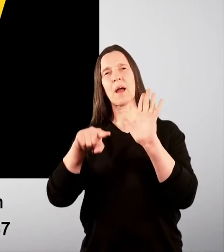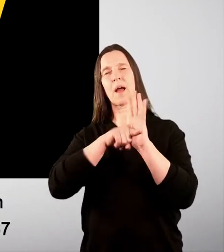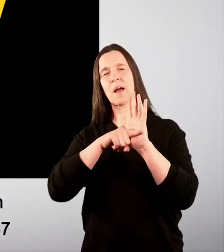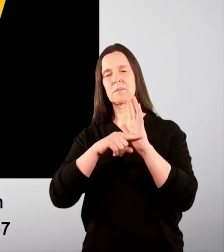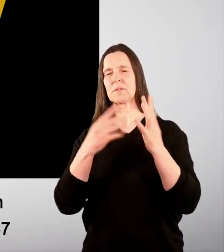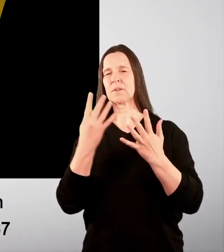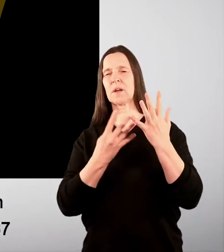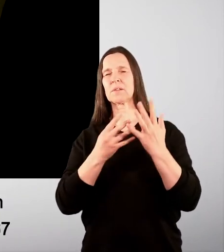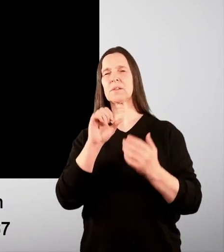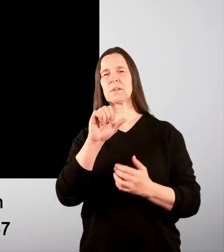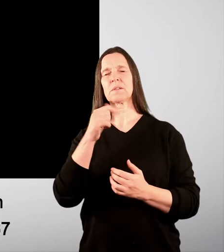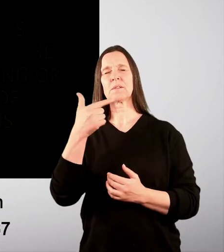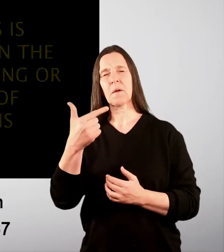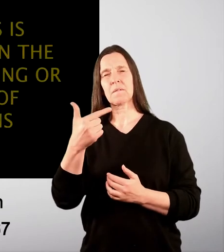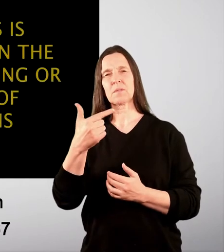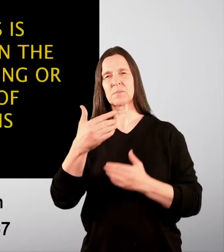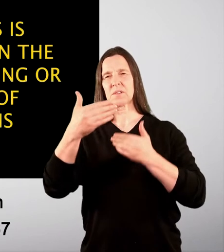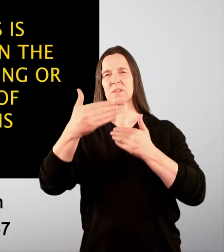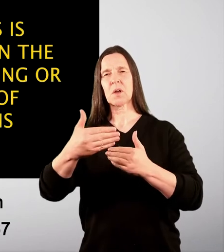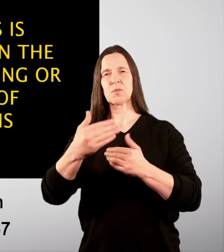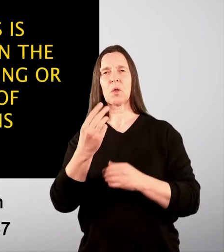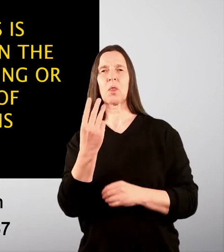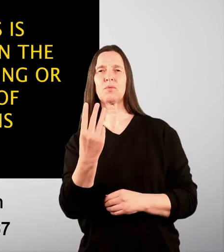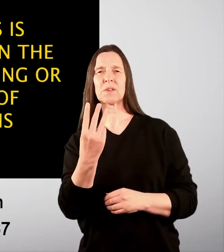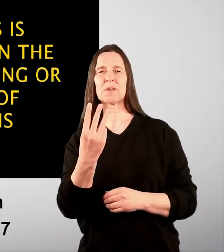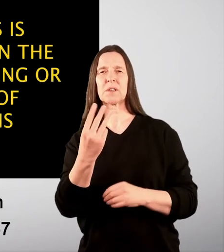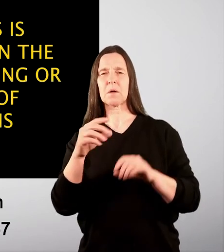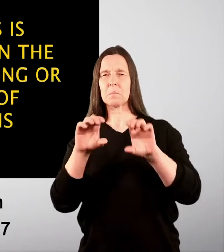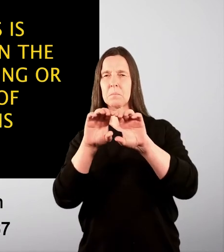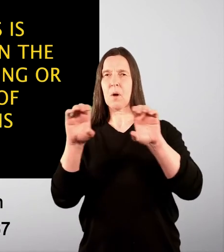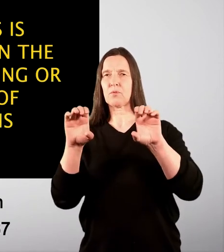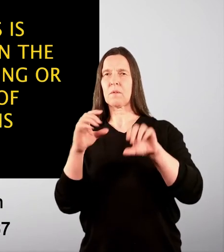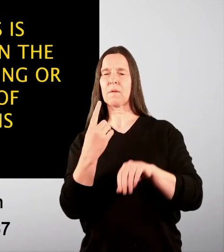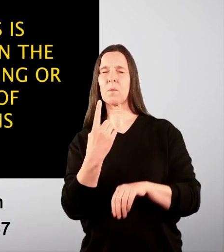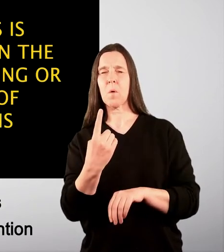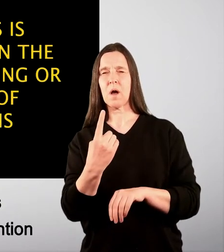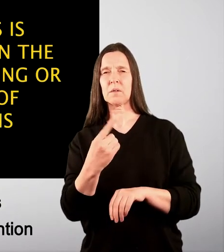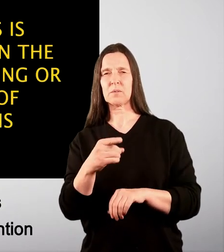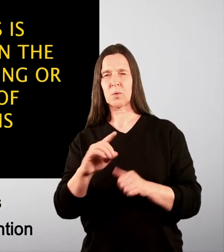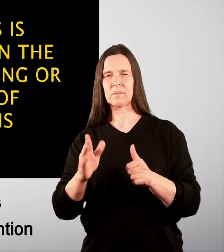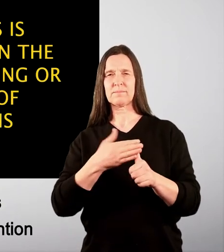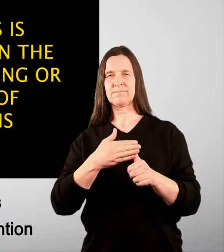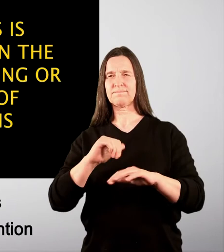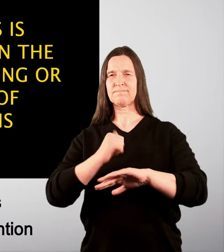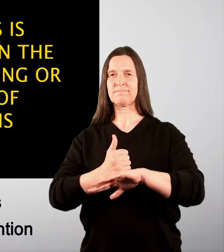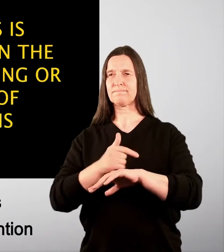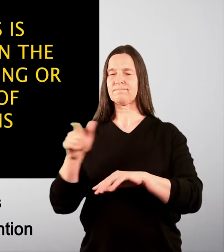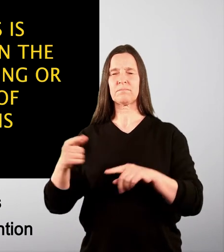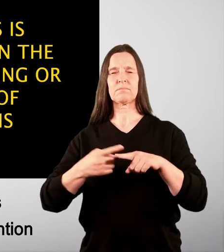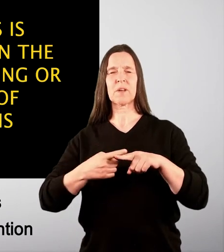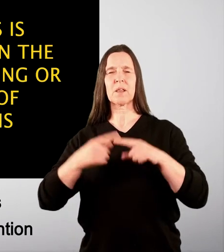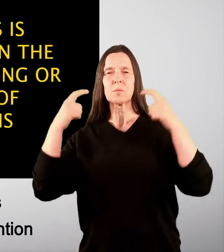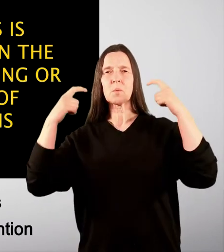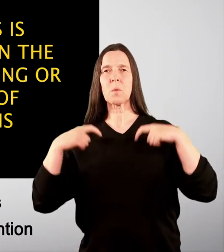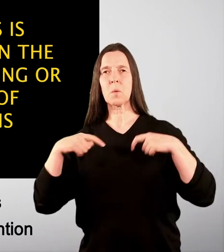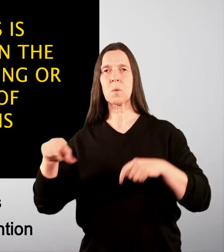law. Section 3, paragraph 1 of the Criminal Law Act 1967 states, "A person may use